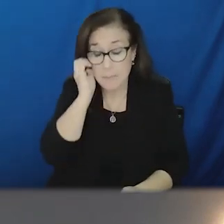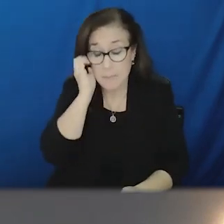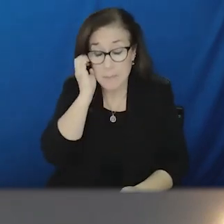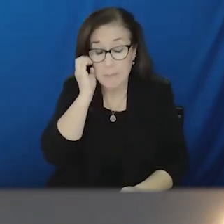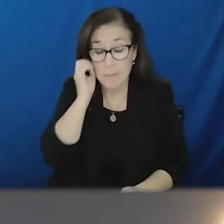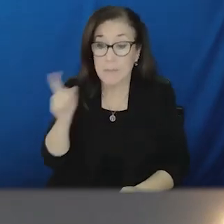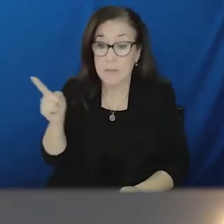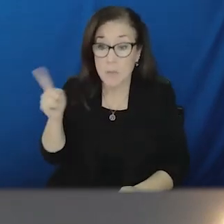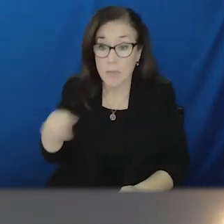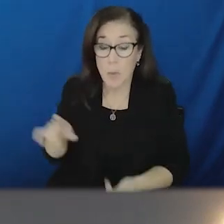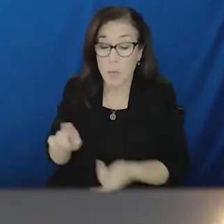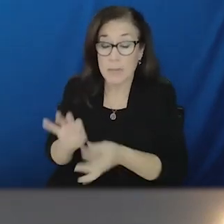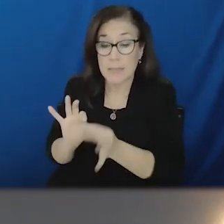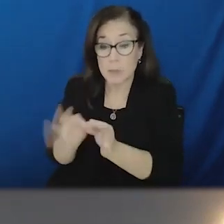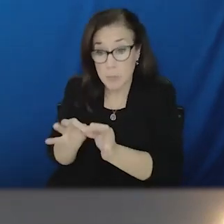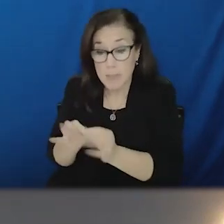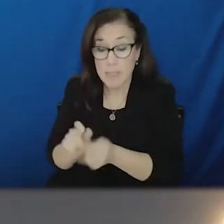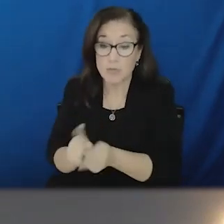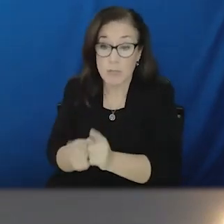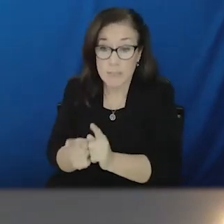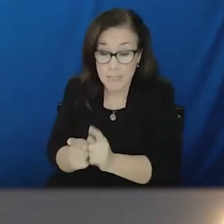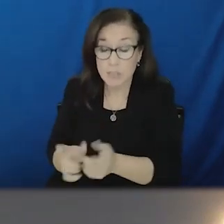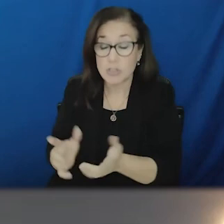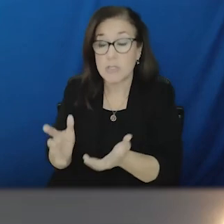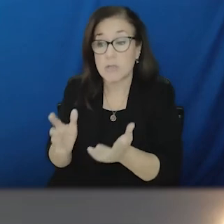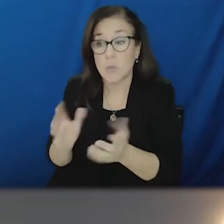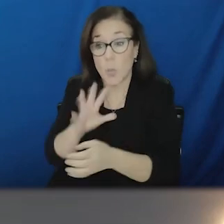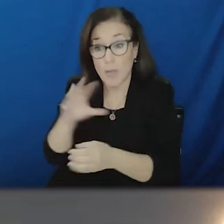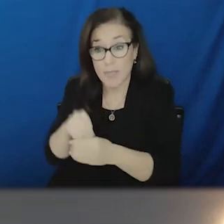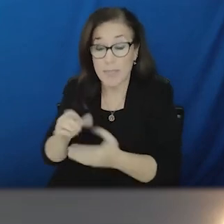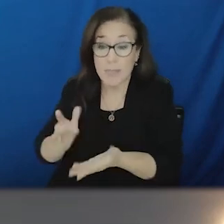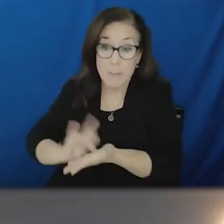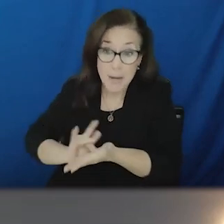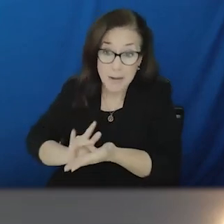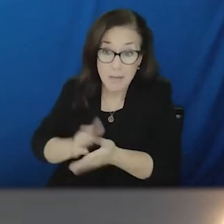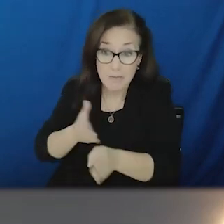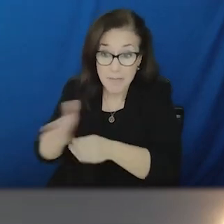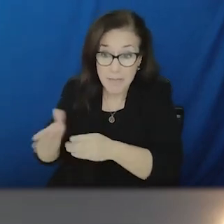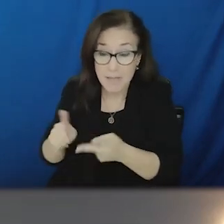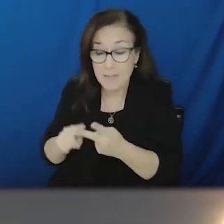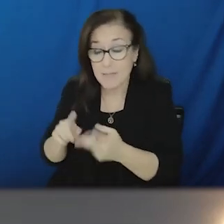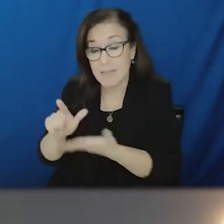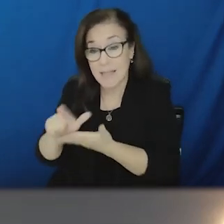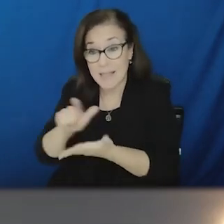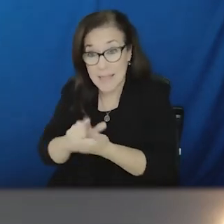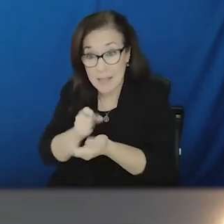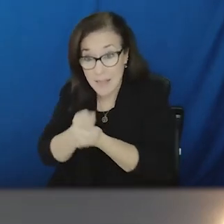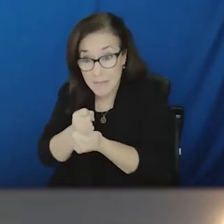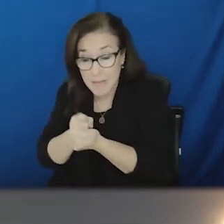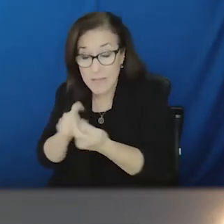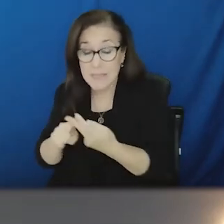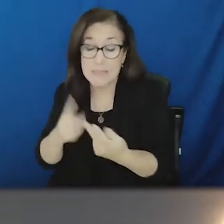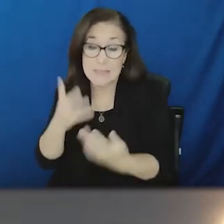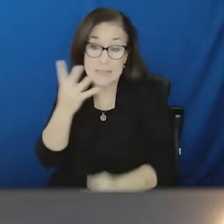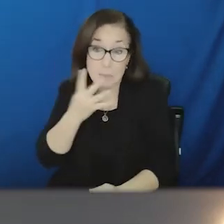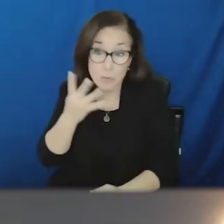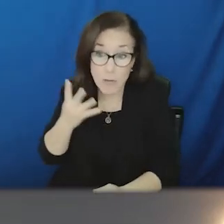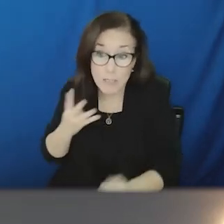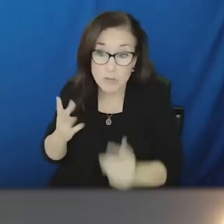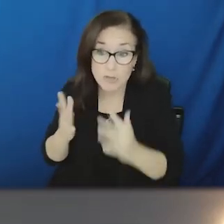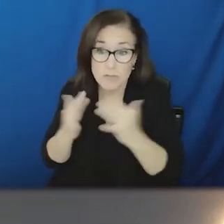interpreters and translation with the medical field, the legal advocates, immigration and such, is